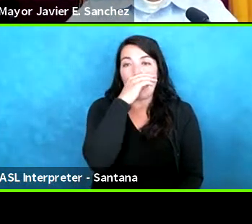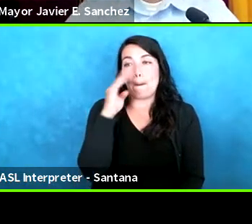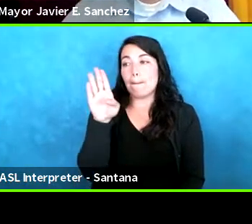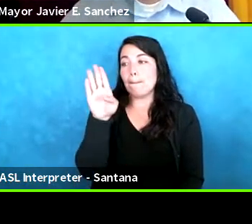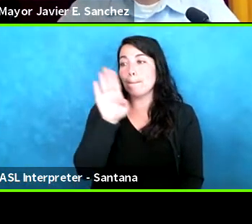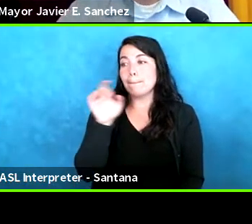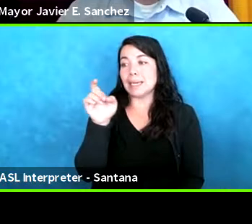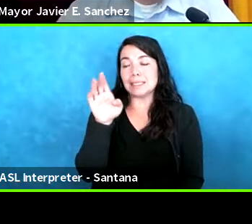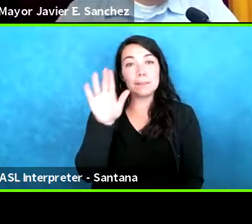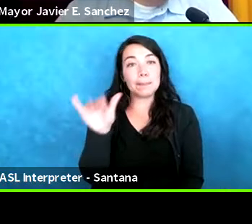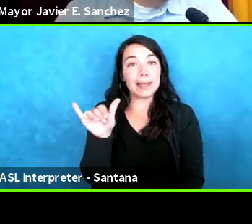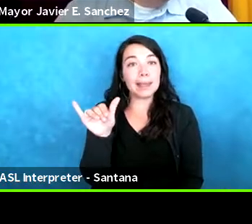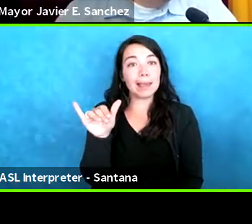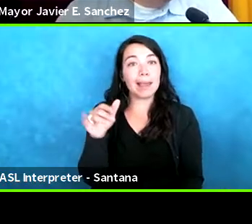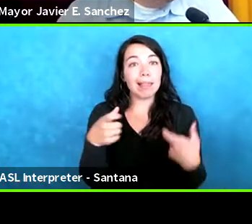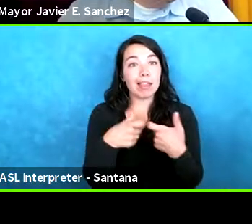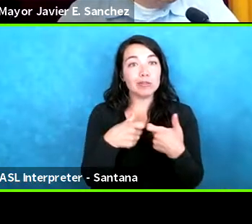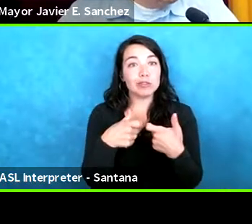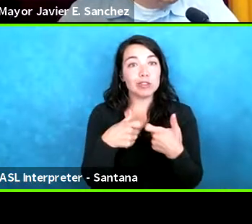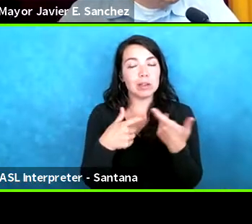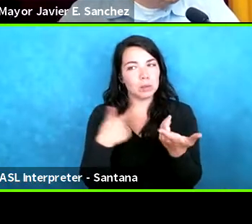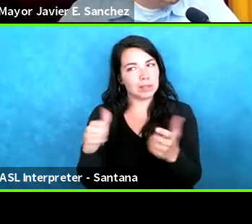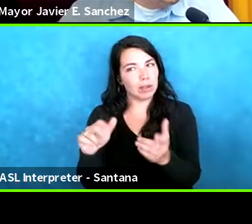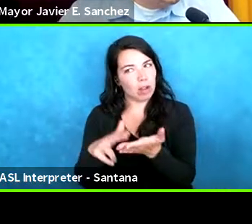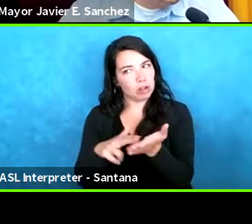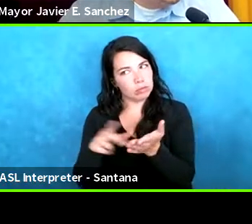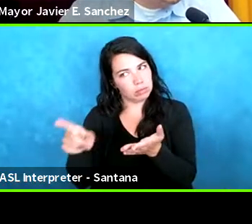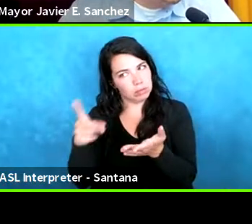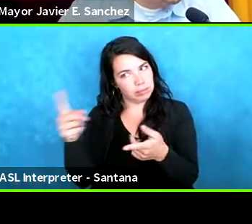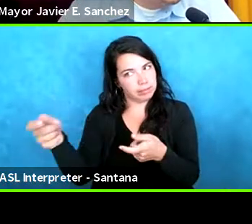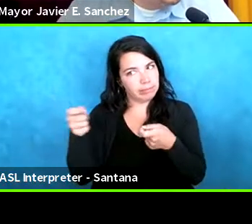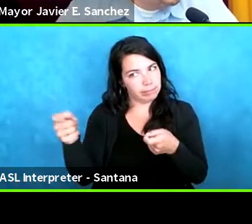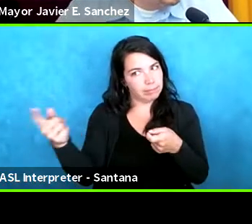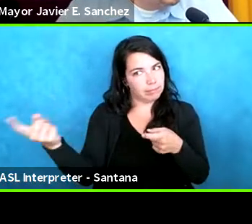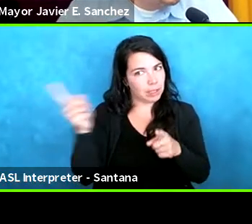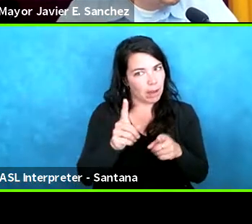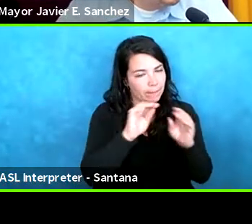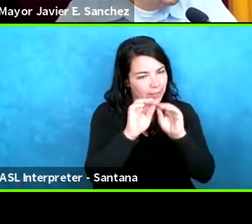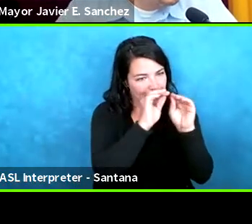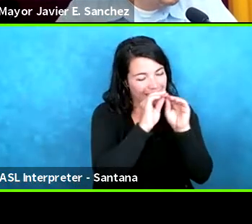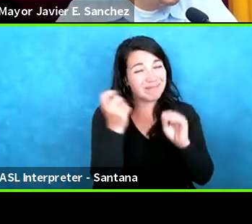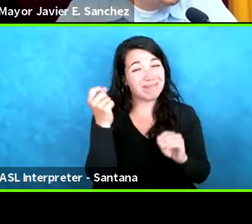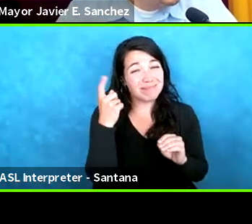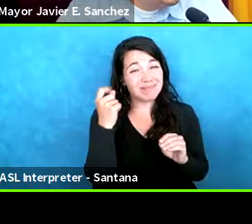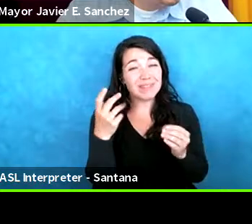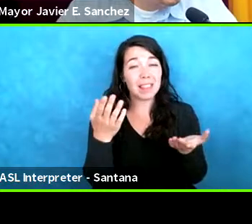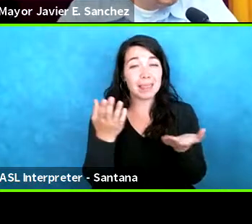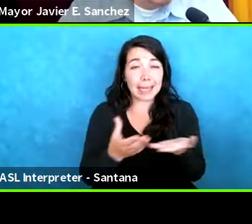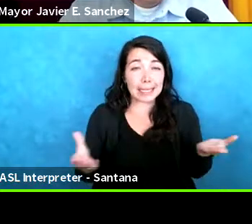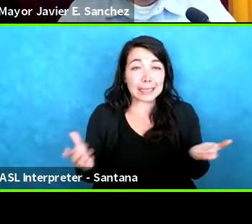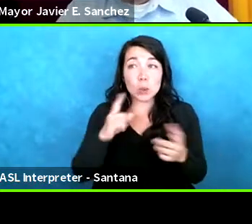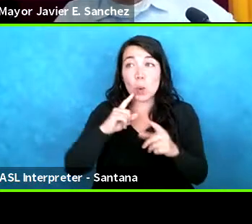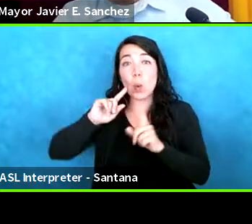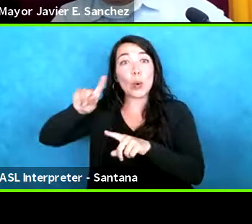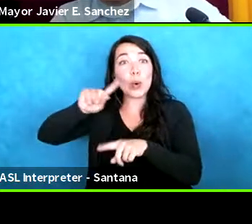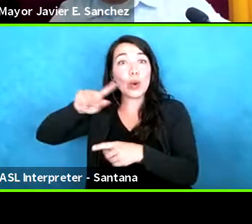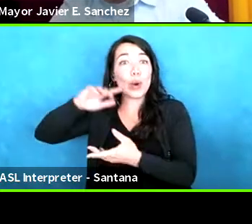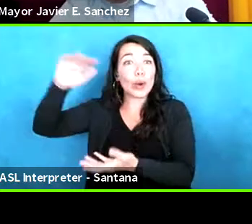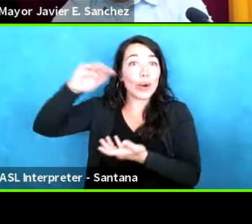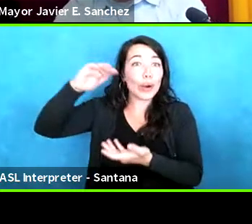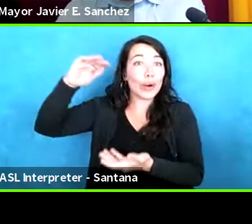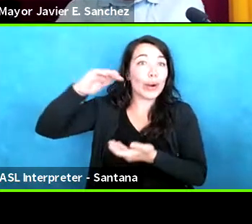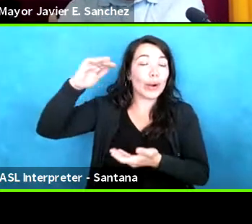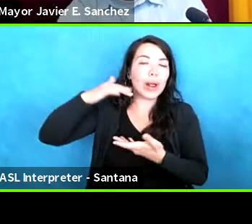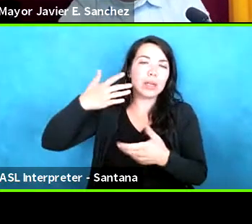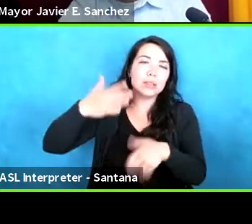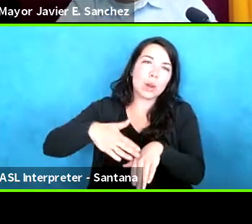services. It's a slow process, primarily for getting supplies ordered to repair or replace items. I know that I've